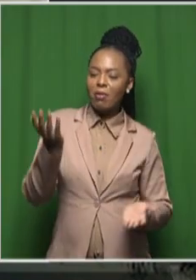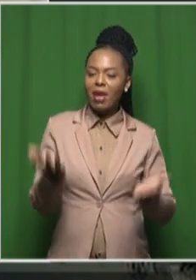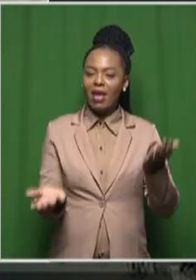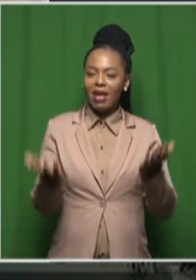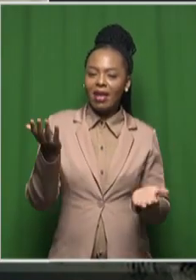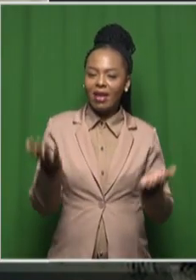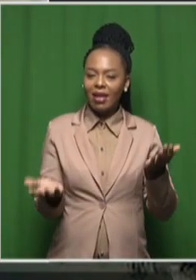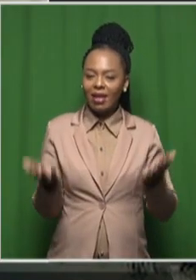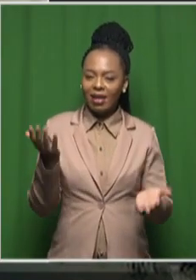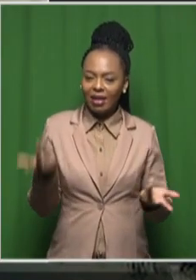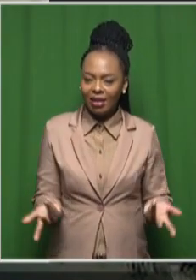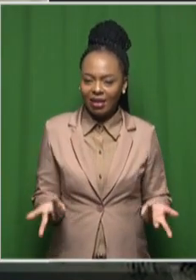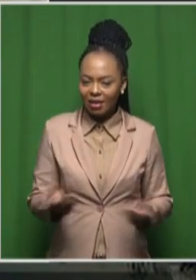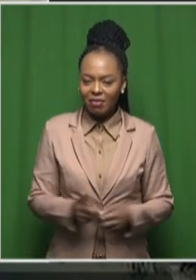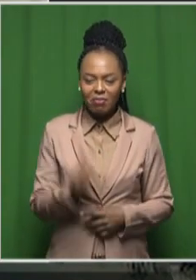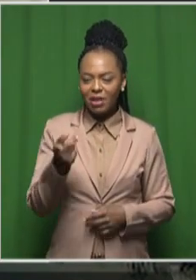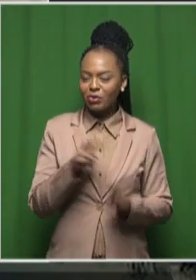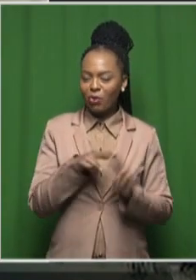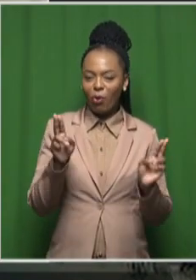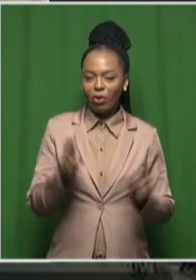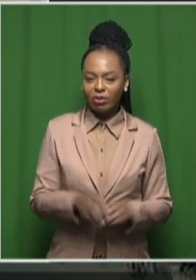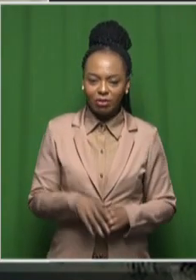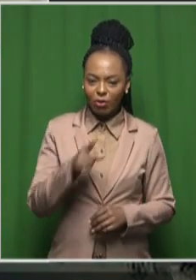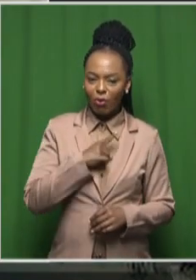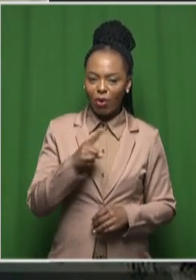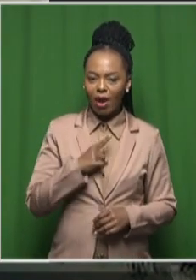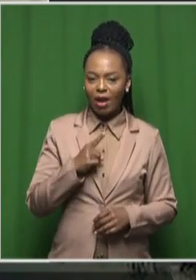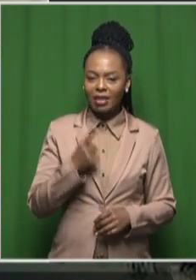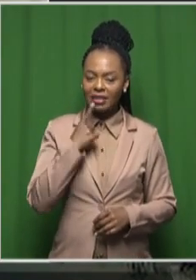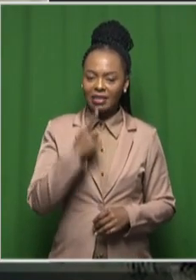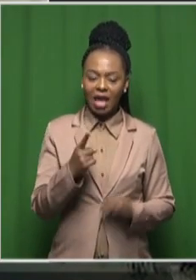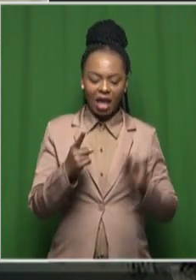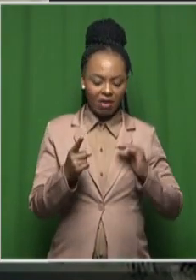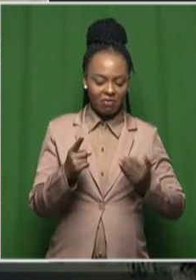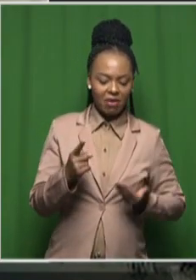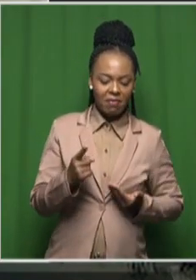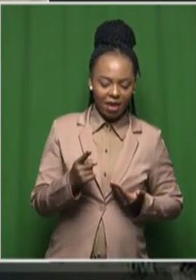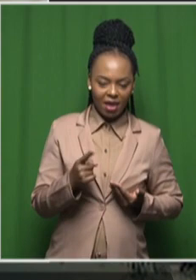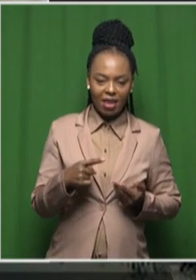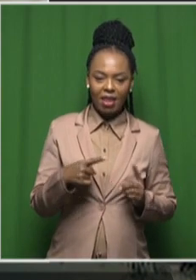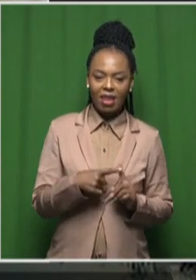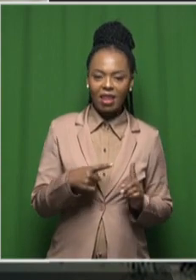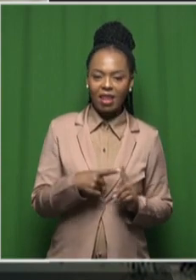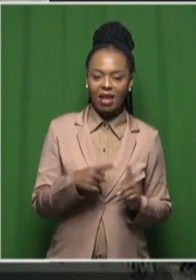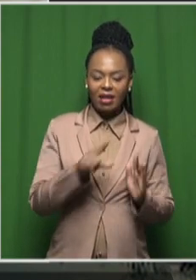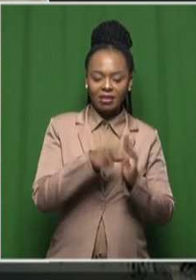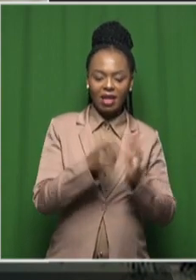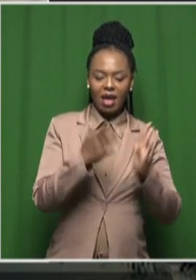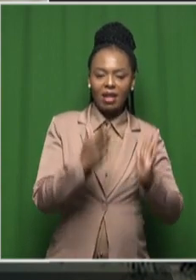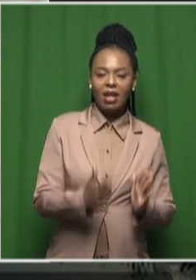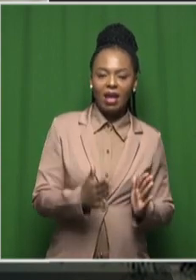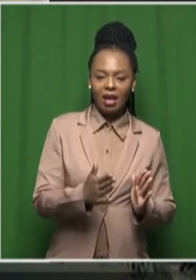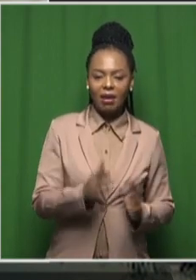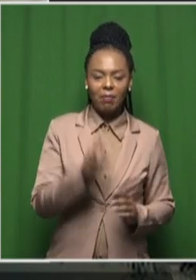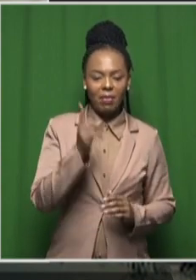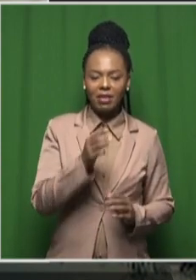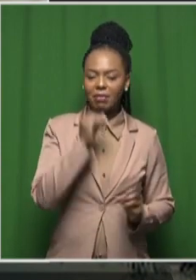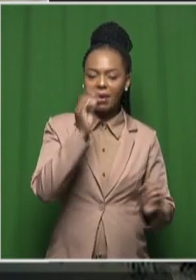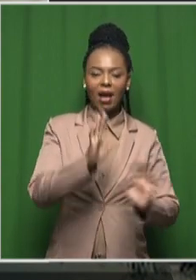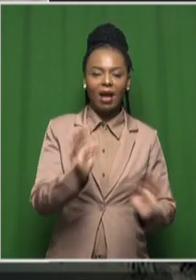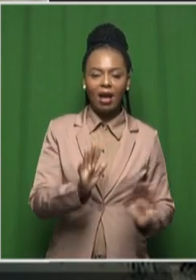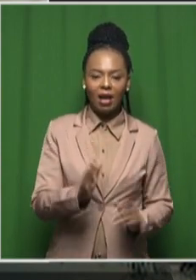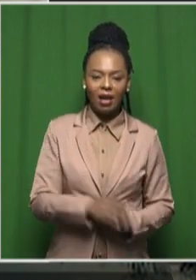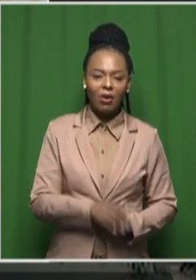and the fact that we still use the tag female designer, it shouldn't be, because we are attaching gender weights